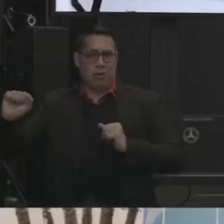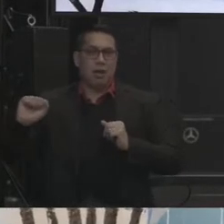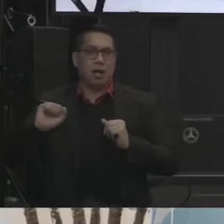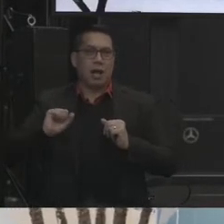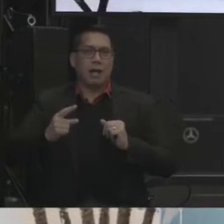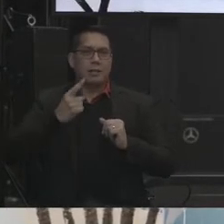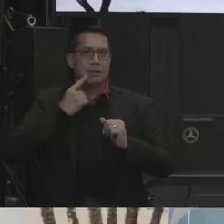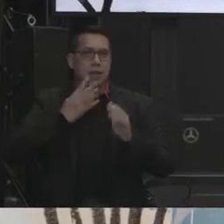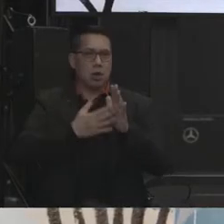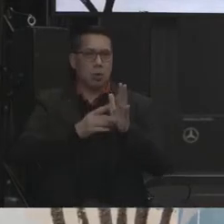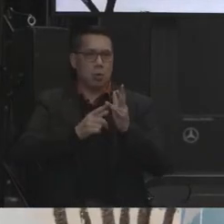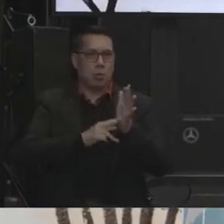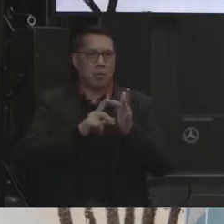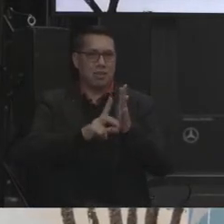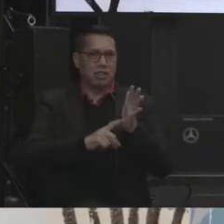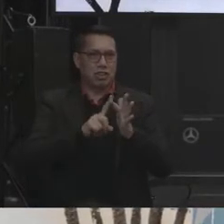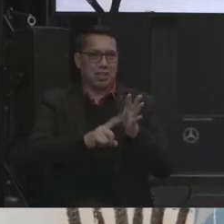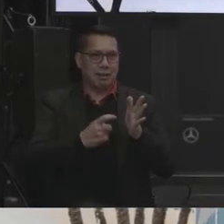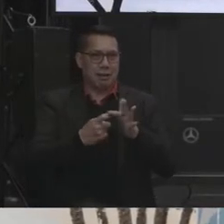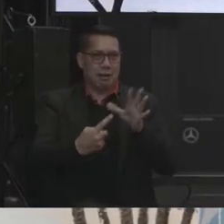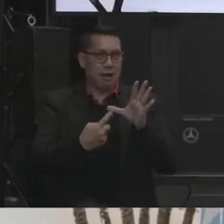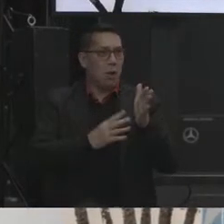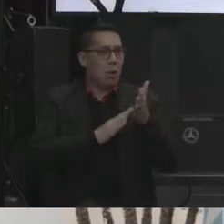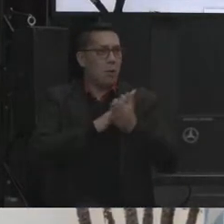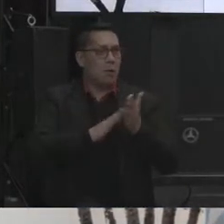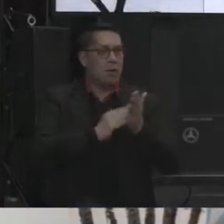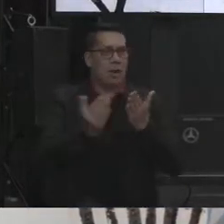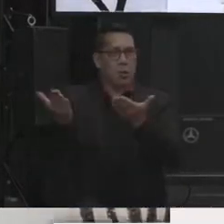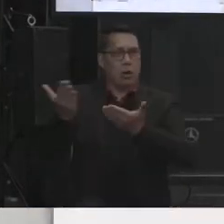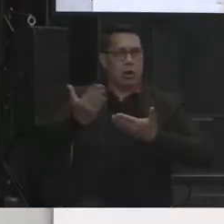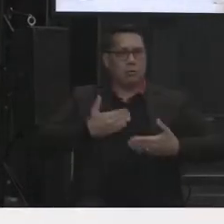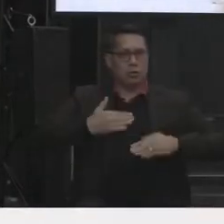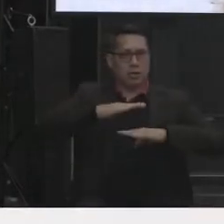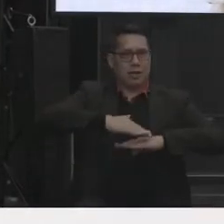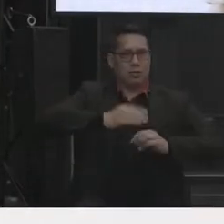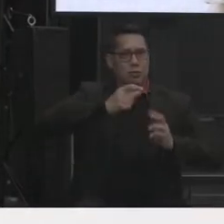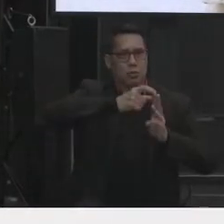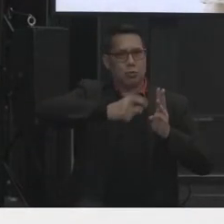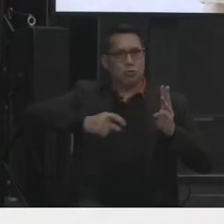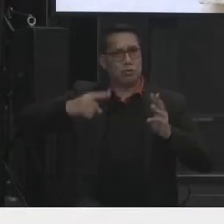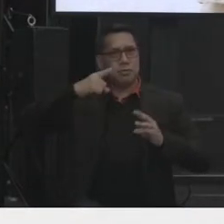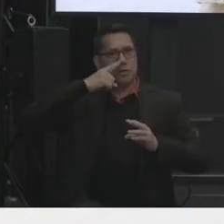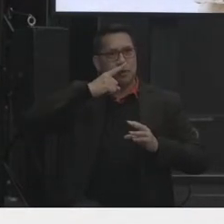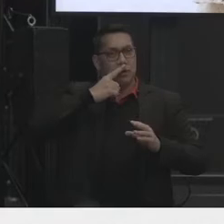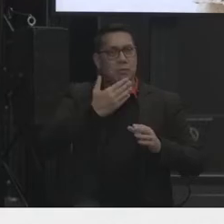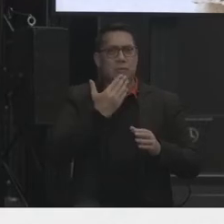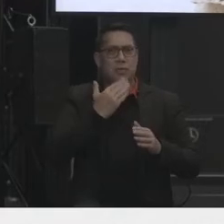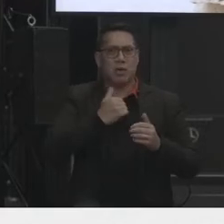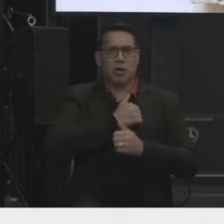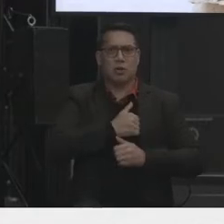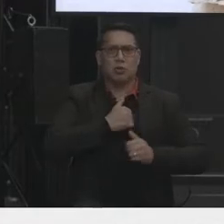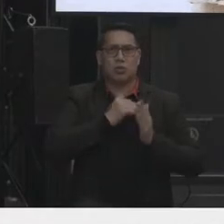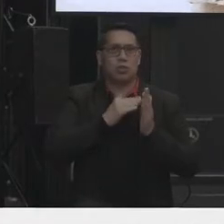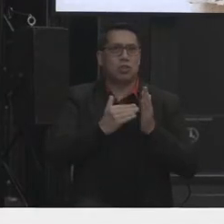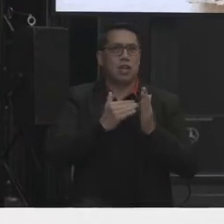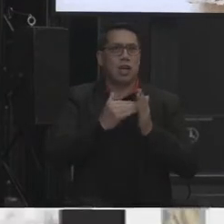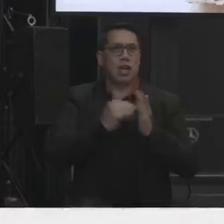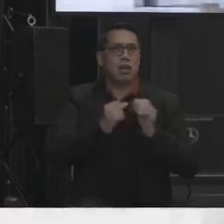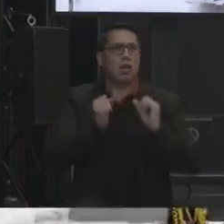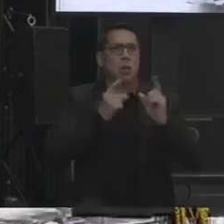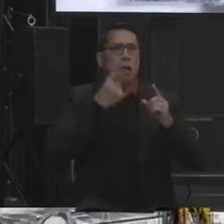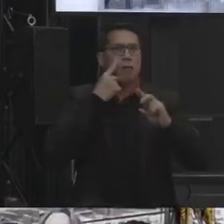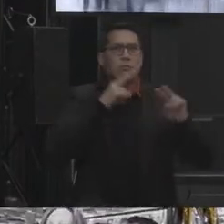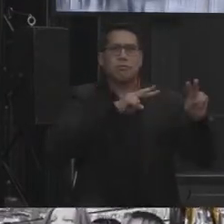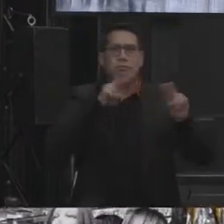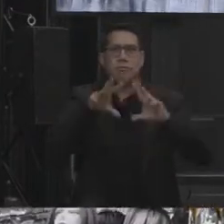Womindjaka, which means welcome to the lands of the Wurundjeri people. So please enjoy today, go around and see everything. We're